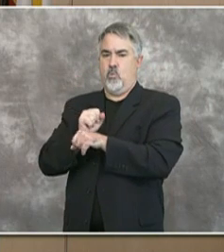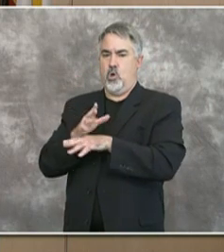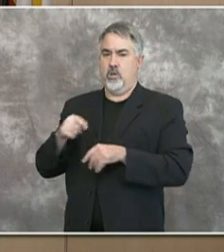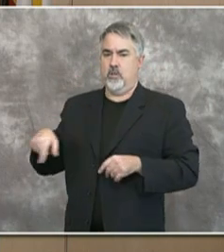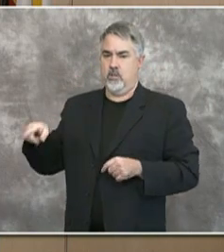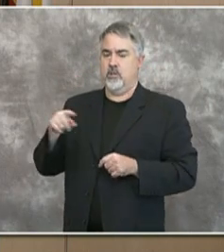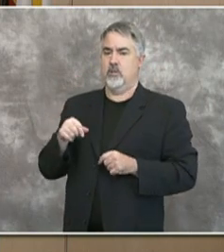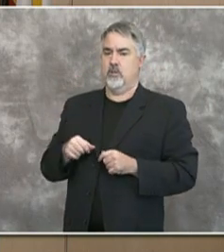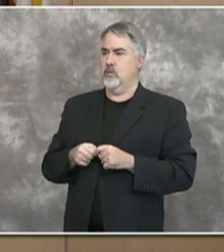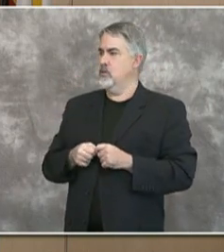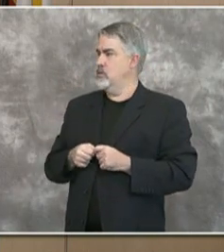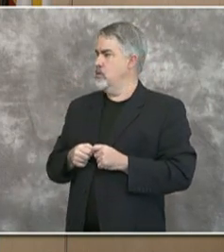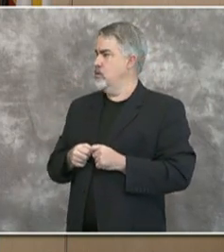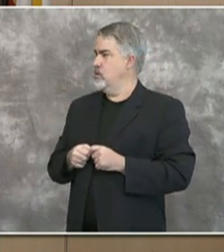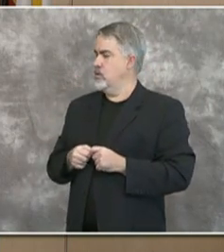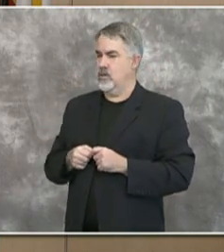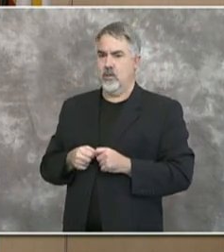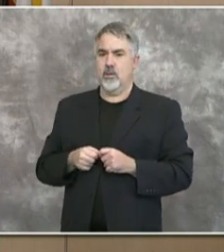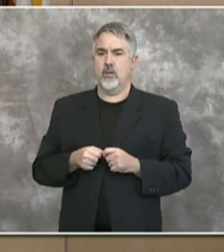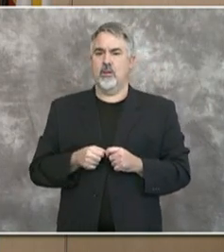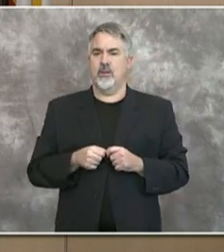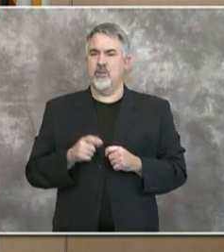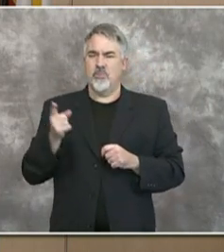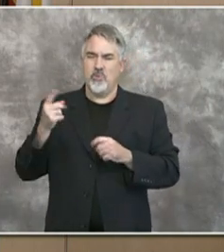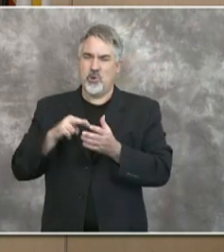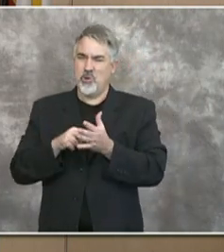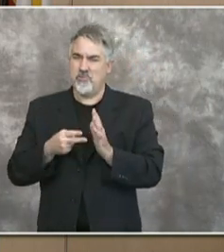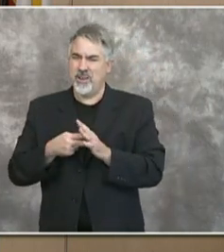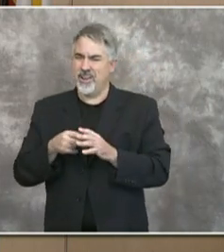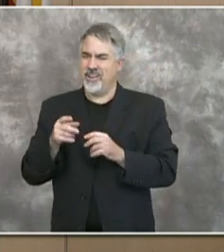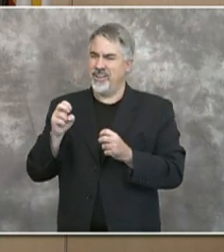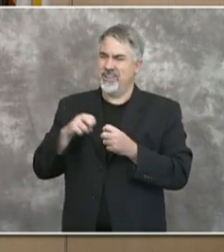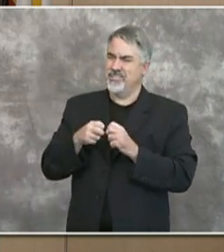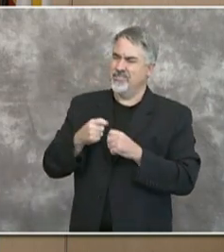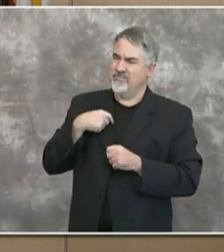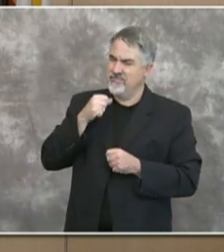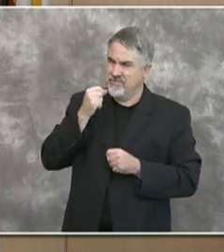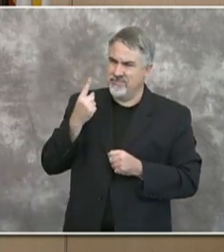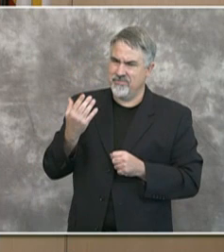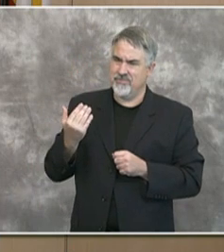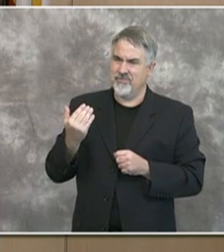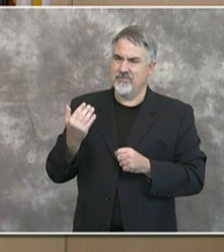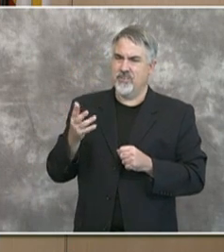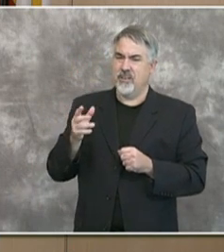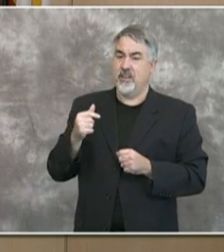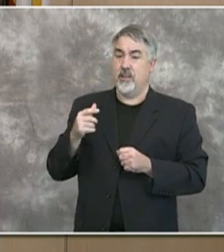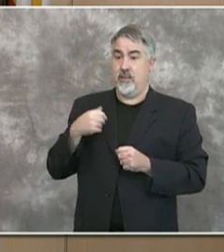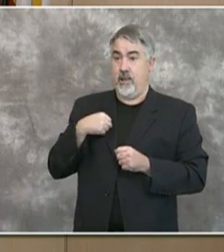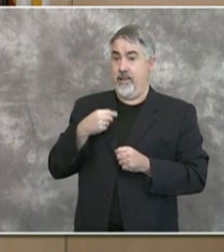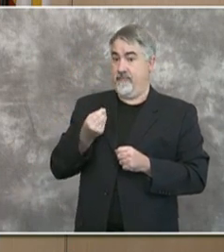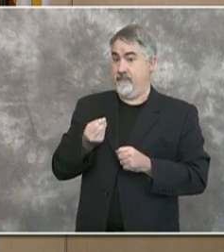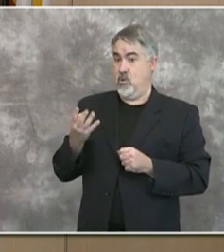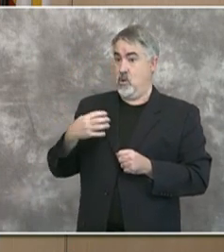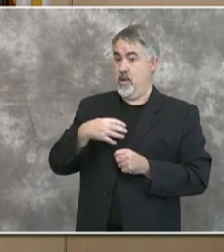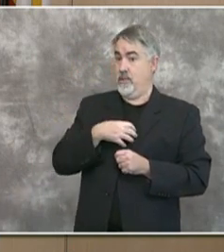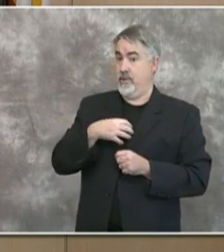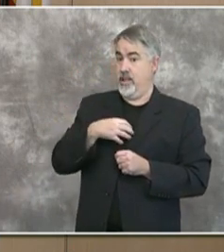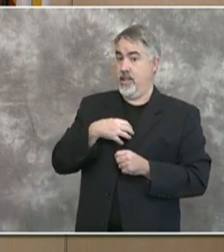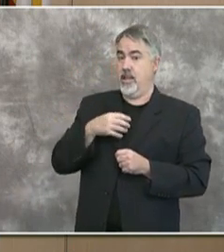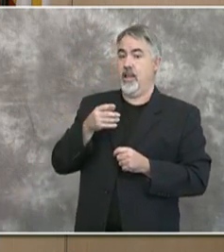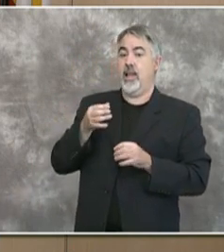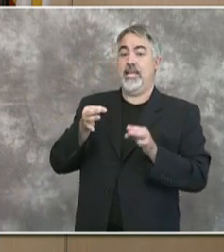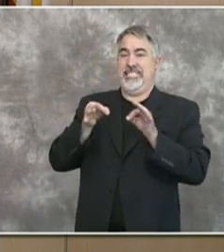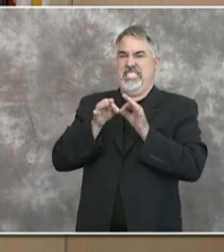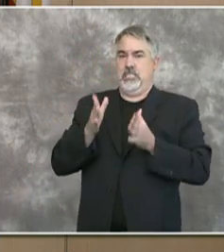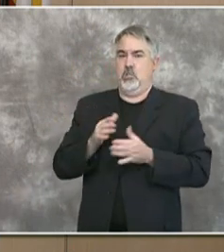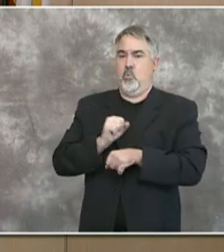essential workers? What is the issue? I'm sorry. So we've received several complaints. That essential workers are forced to